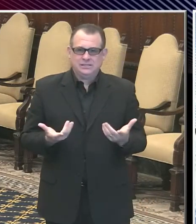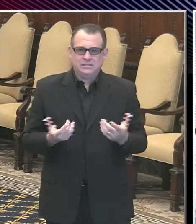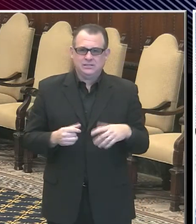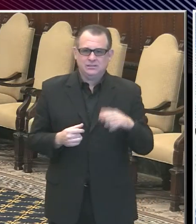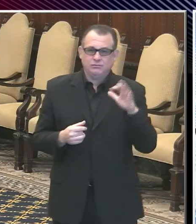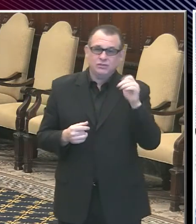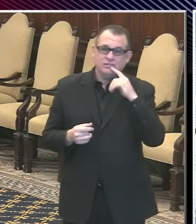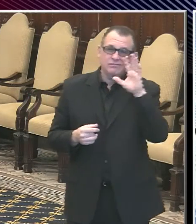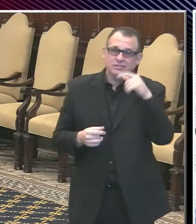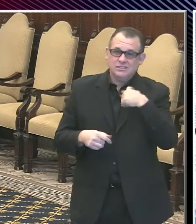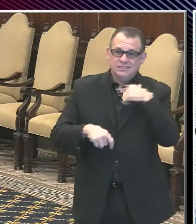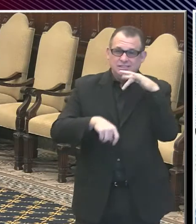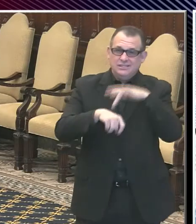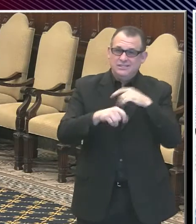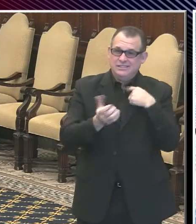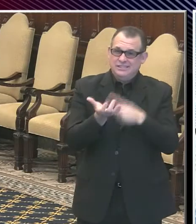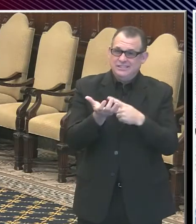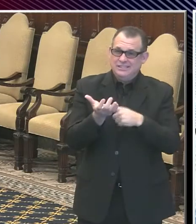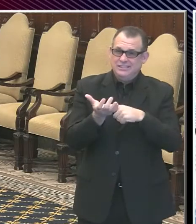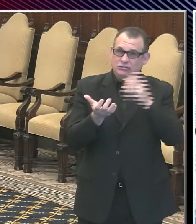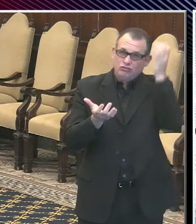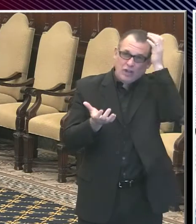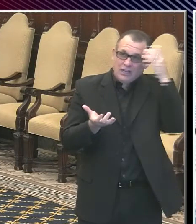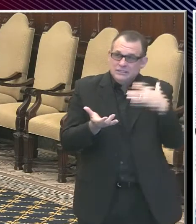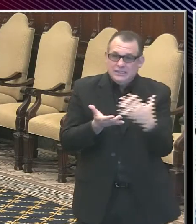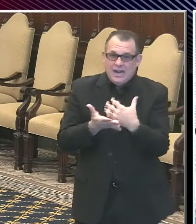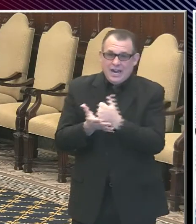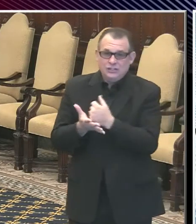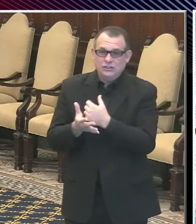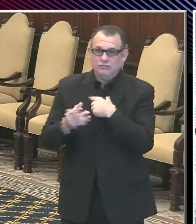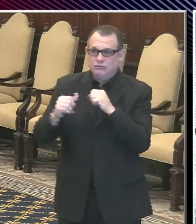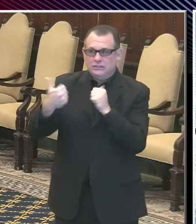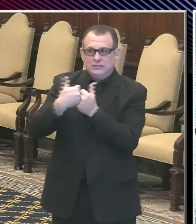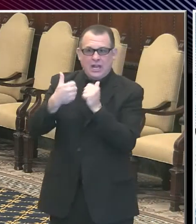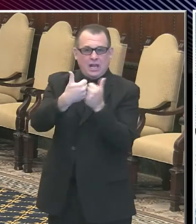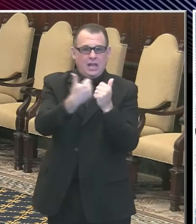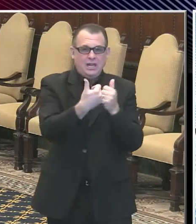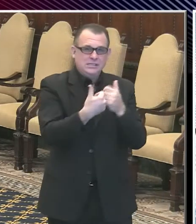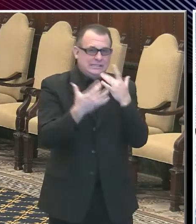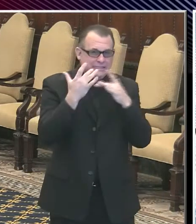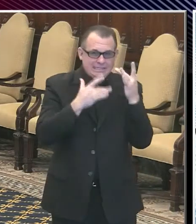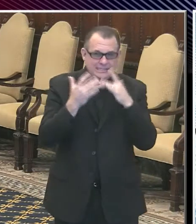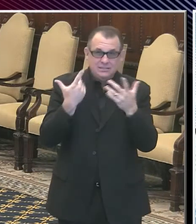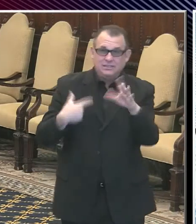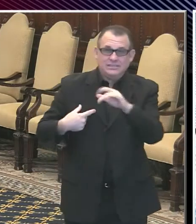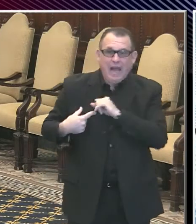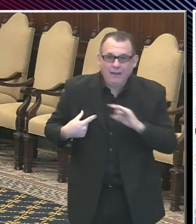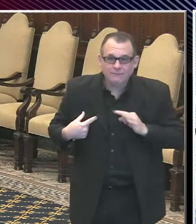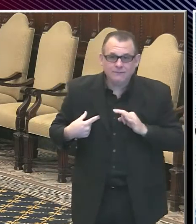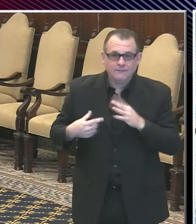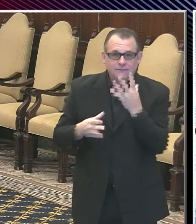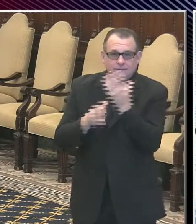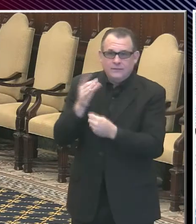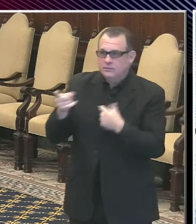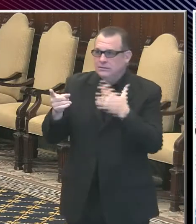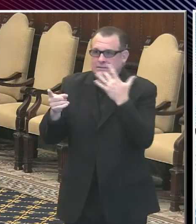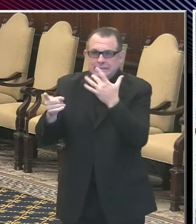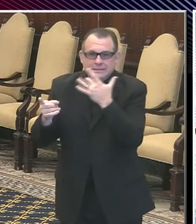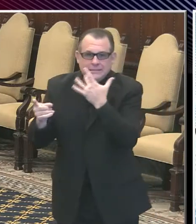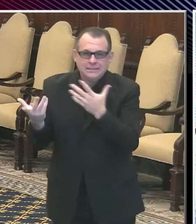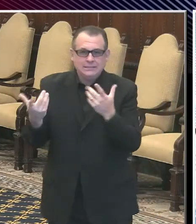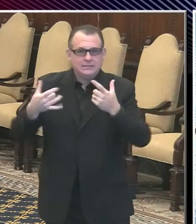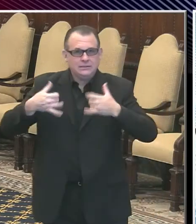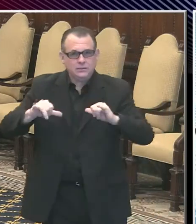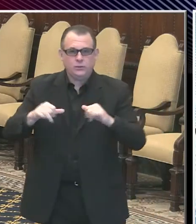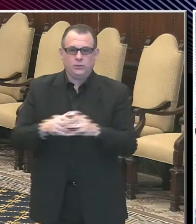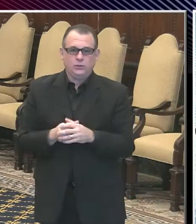bit about sanitation's staffing challenges. Those staffing challenges certainly continue, and the department's trying to make